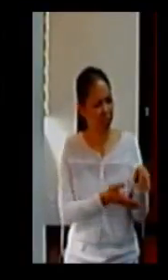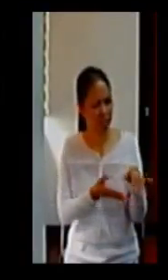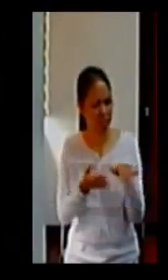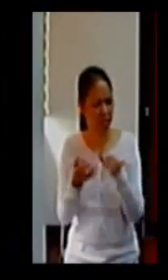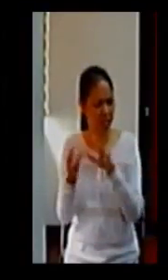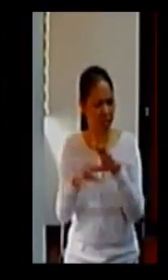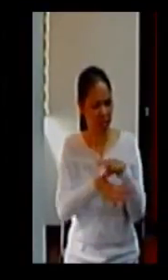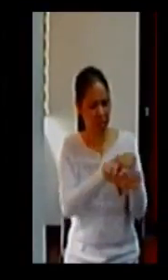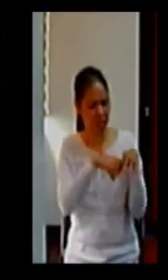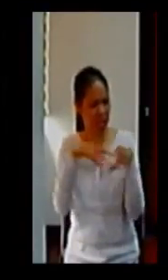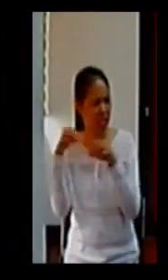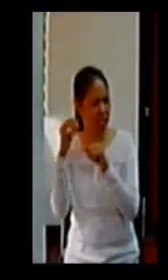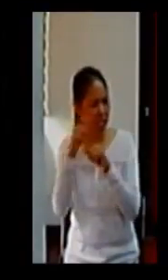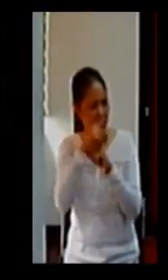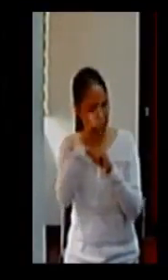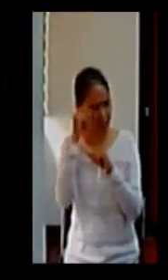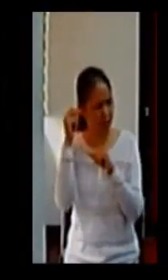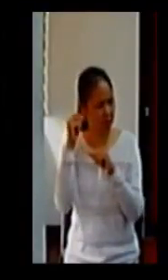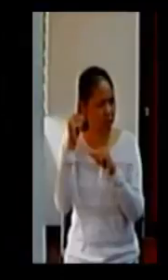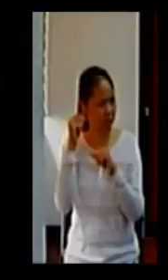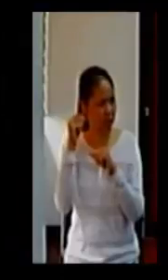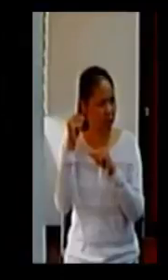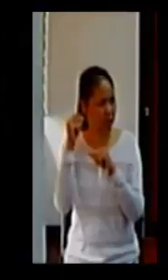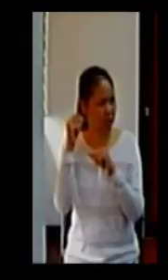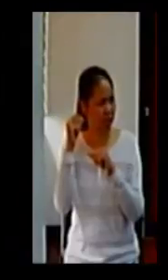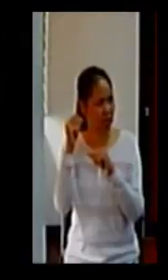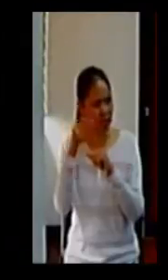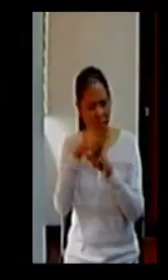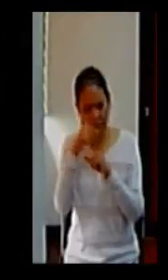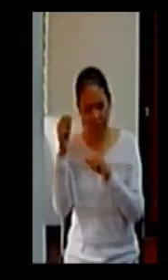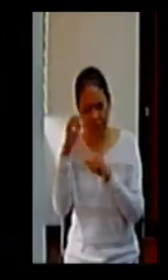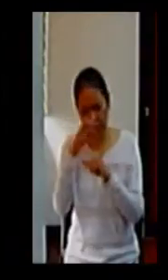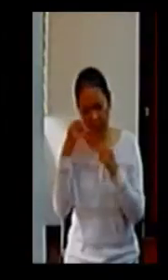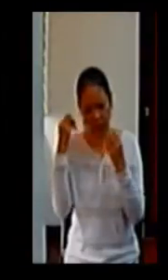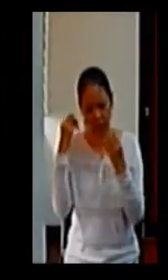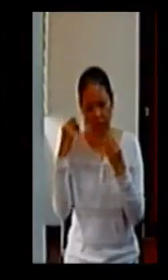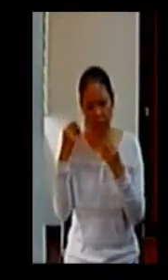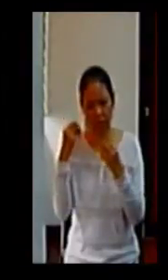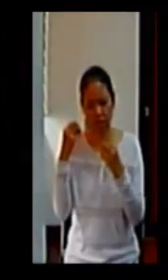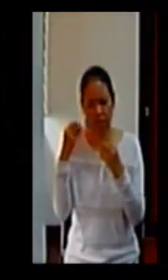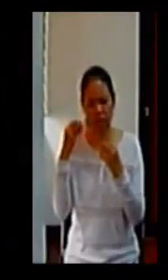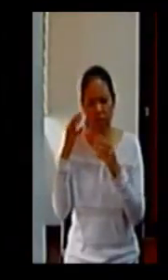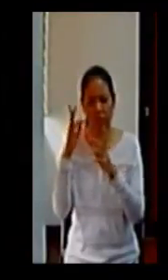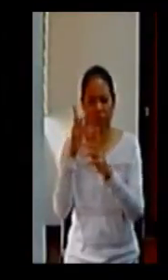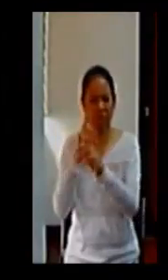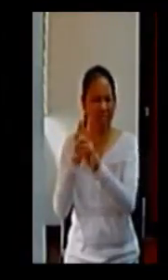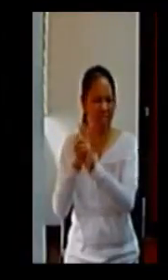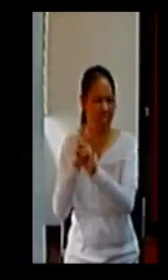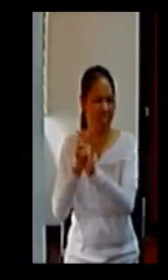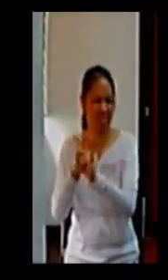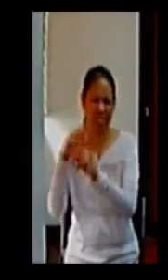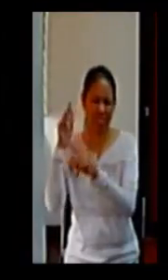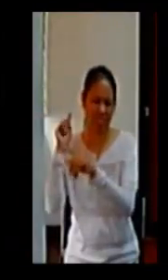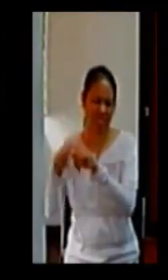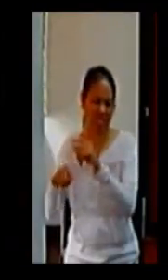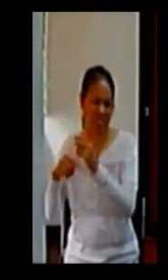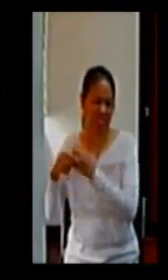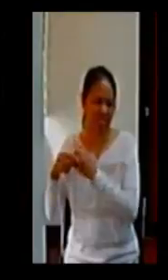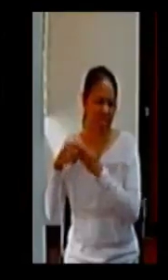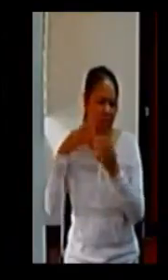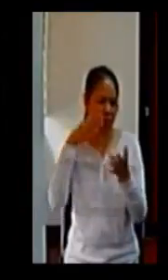that one and our garbage truck cannot reach that place. So, naiipon-ipon doon until we conducted